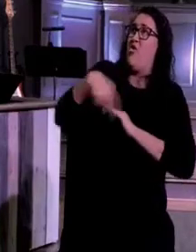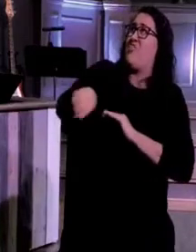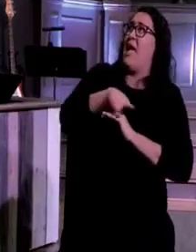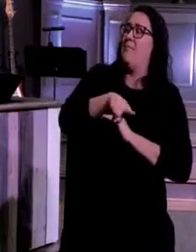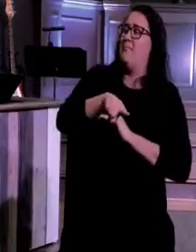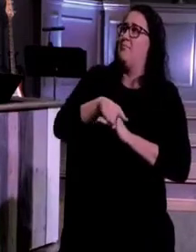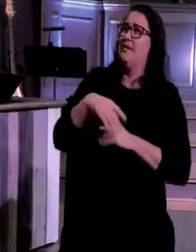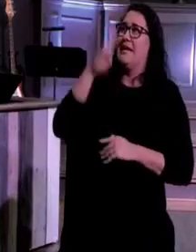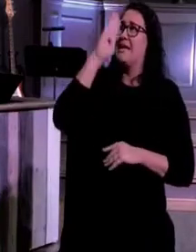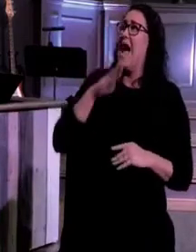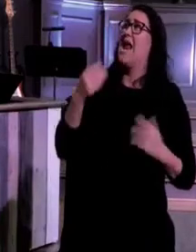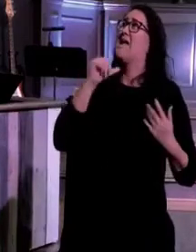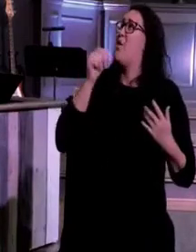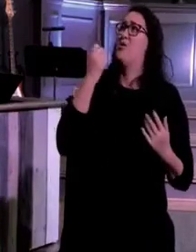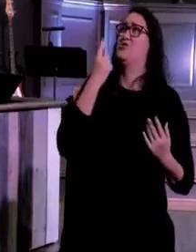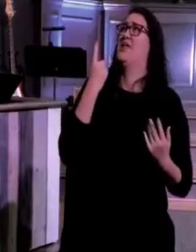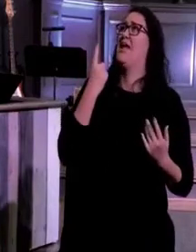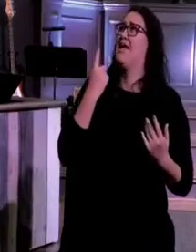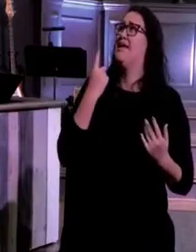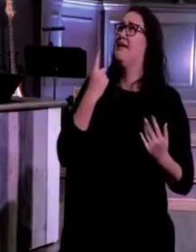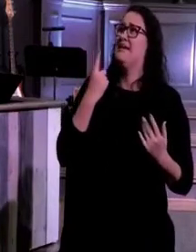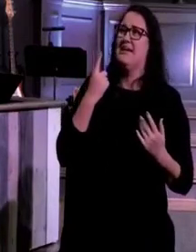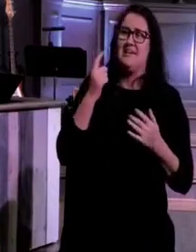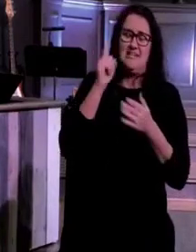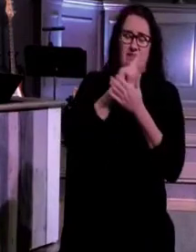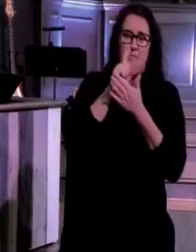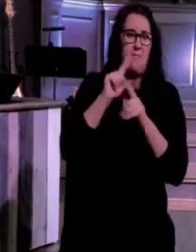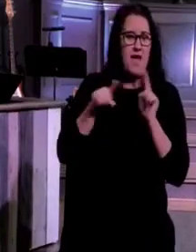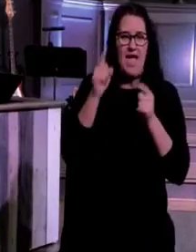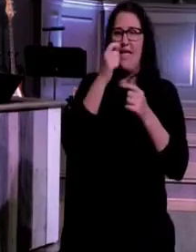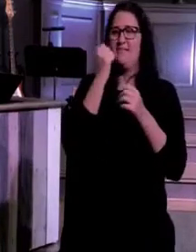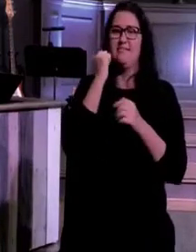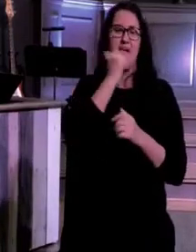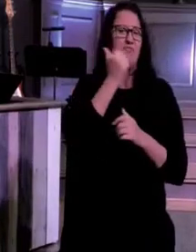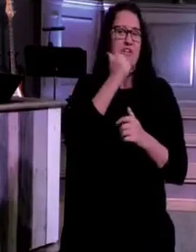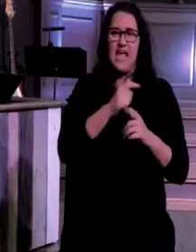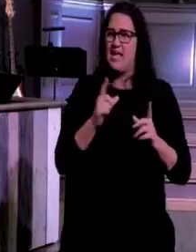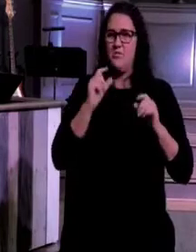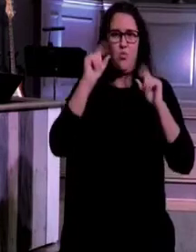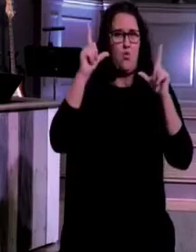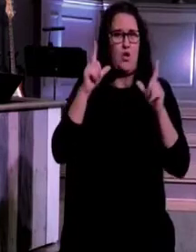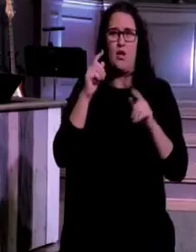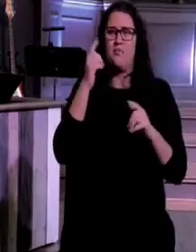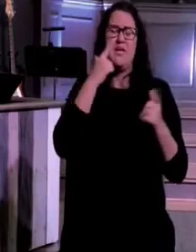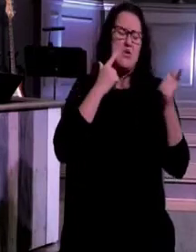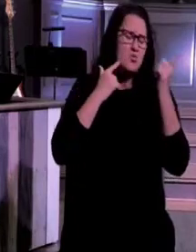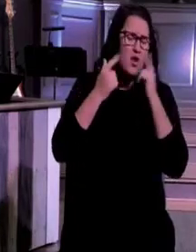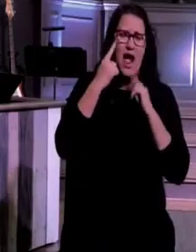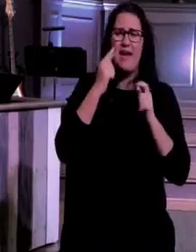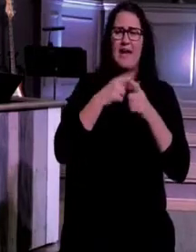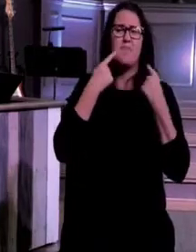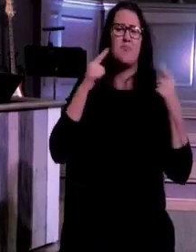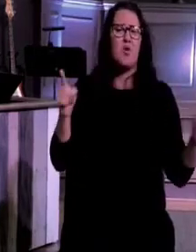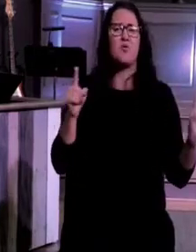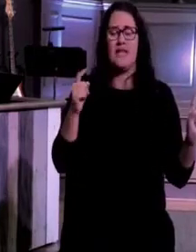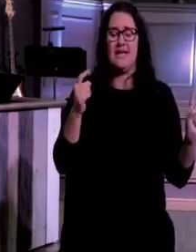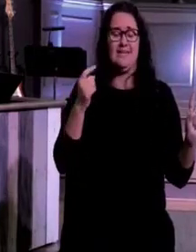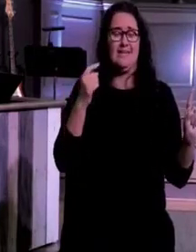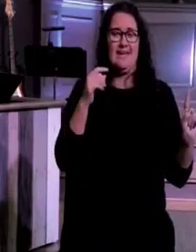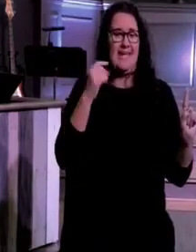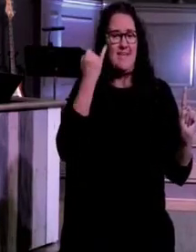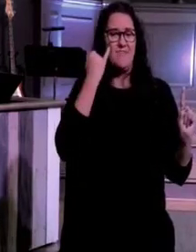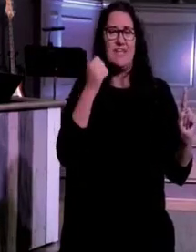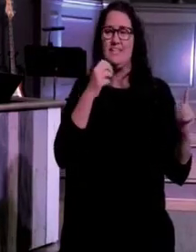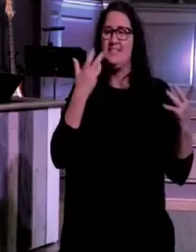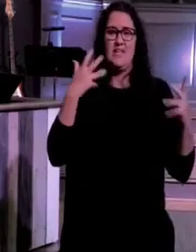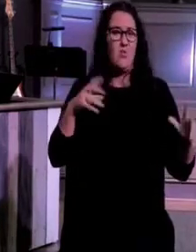God, I don't understand." The weep, every day he got up and he wept and he cried and he proclaimed, even though he didn't want to, "Judgment